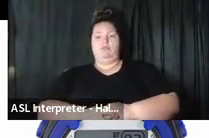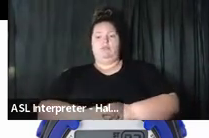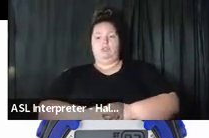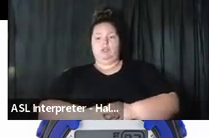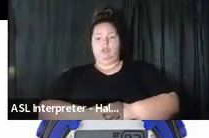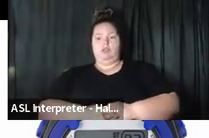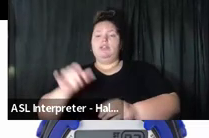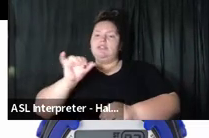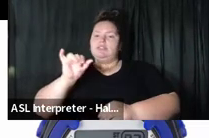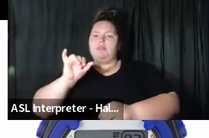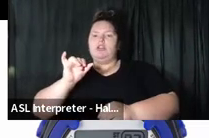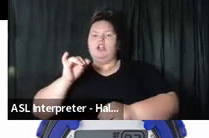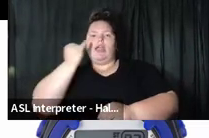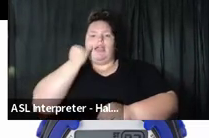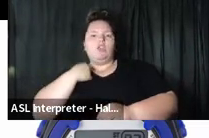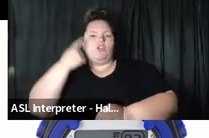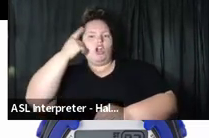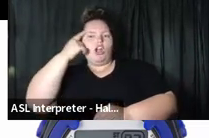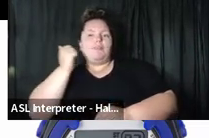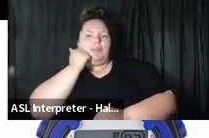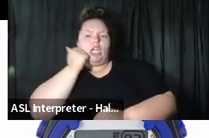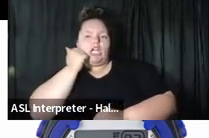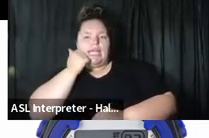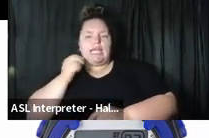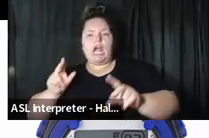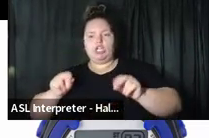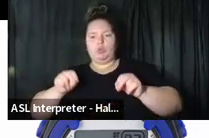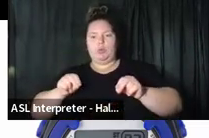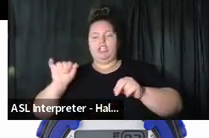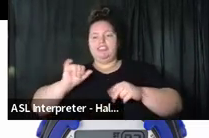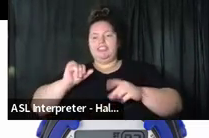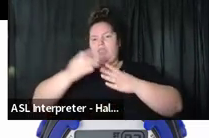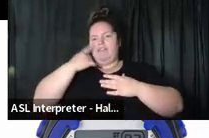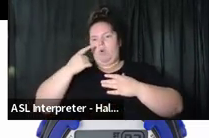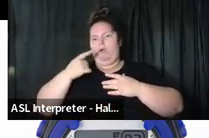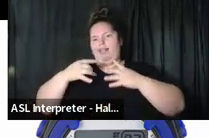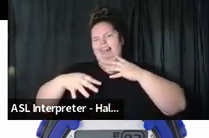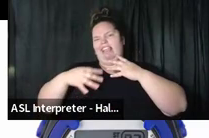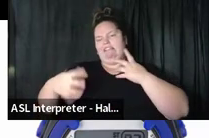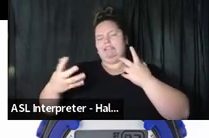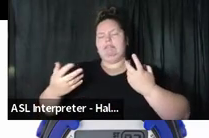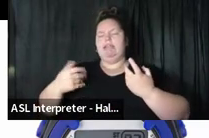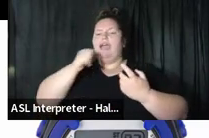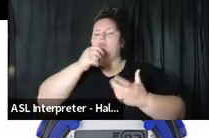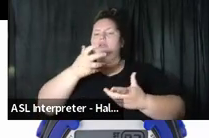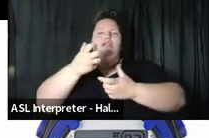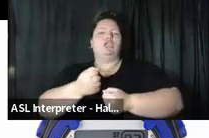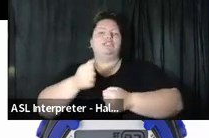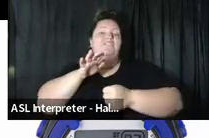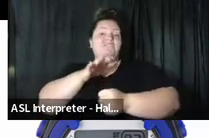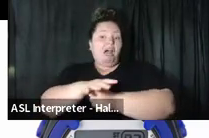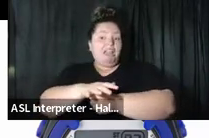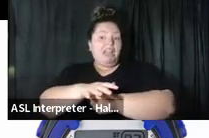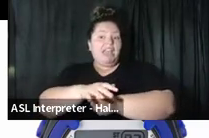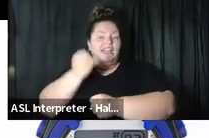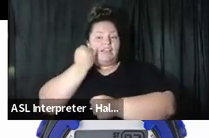if you've heard of like the period underwear, they have the same thing, but for leaks. But I don't know if I wouldn't trust it fully if you think there might be like